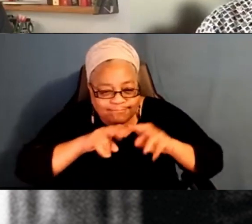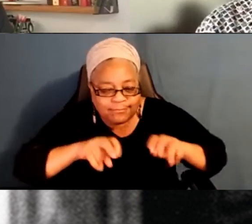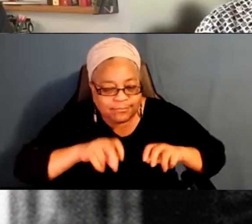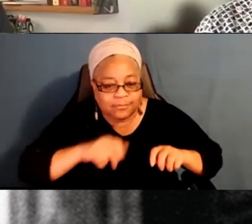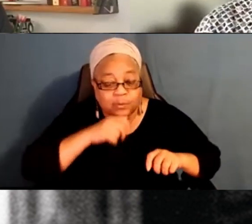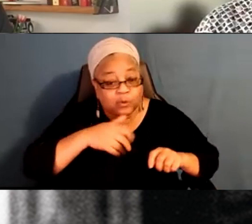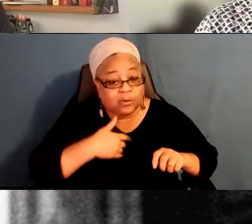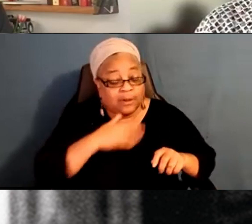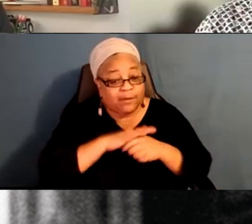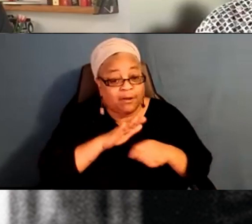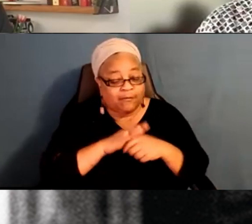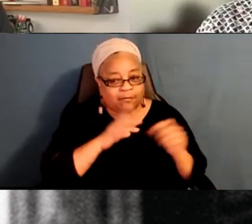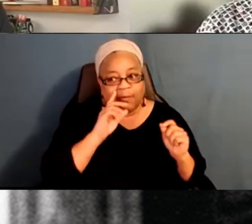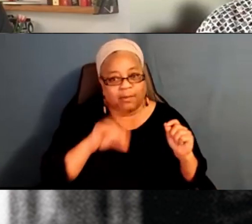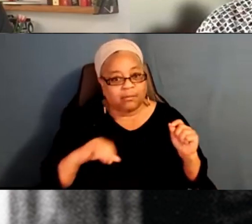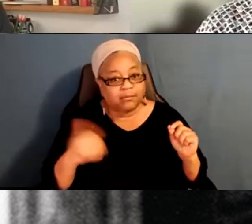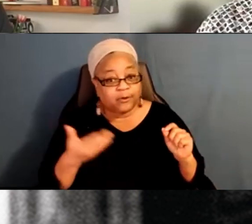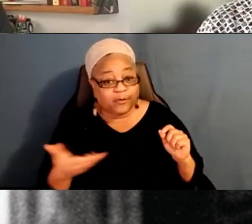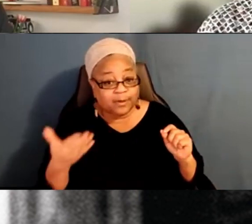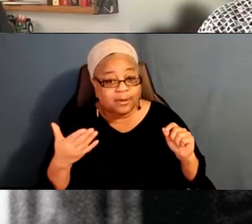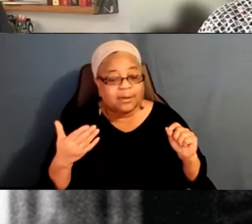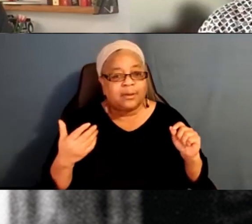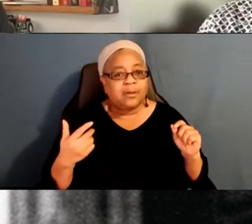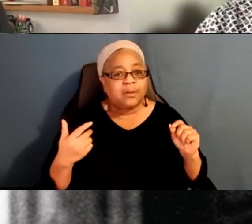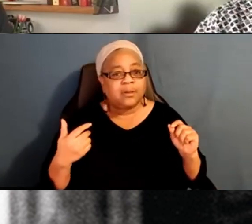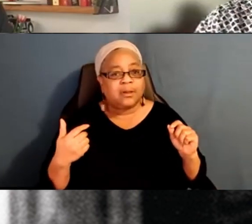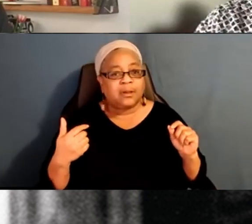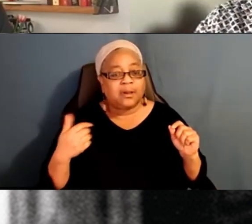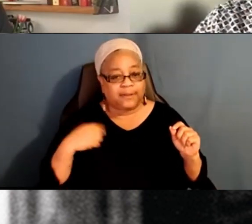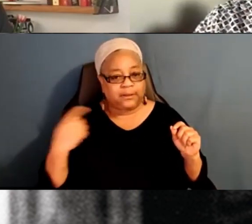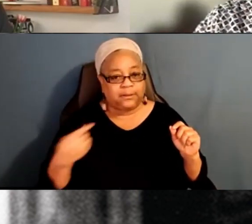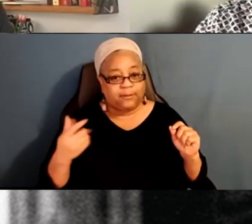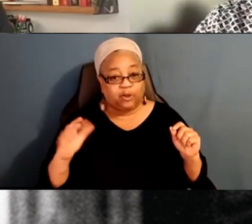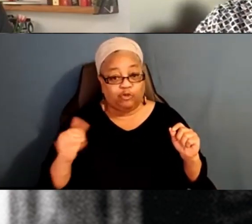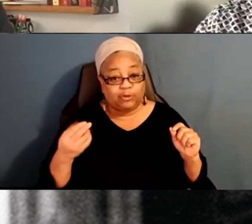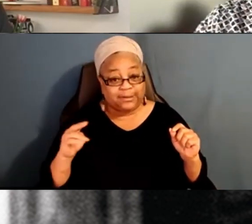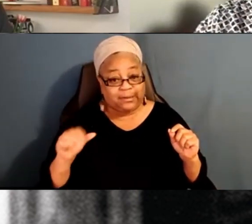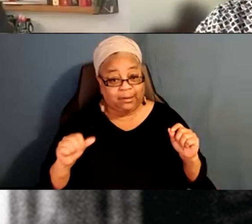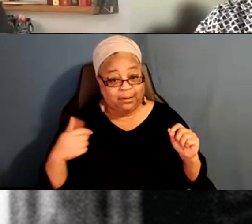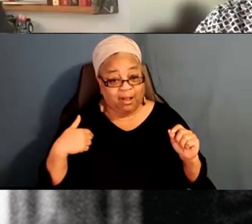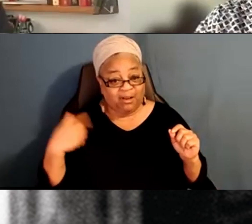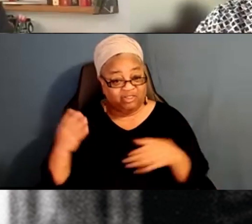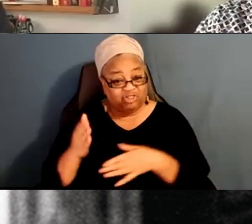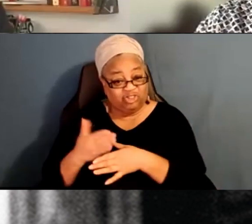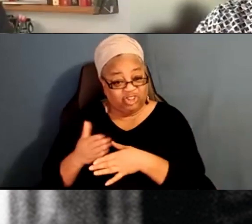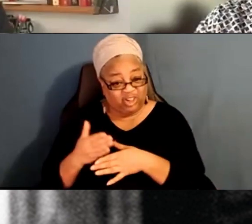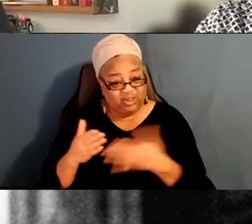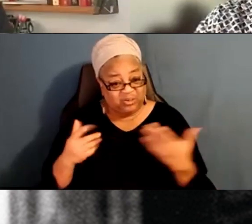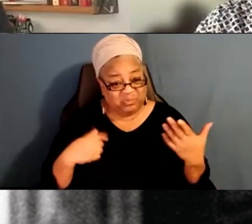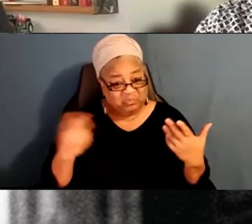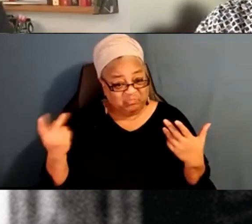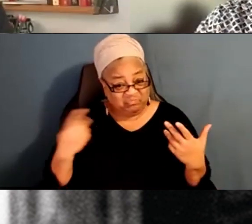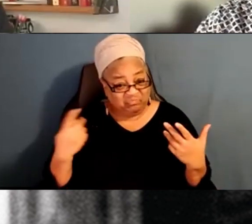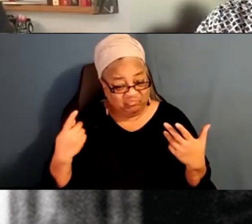enough. I mean, that was the other thing that I, you know, this is something Christina and I share is, you know, what does it mean